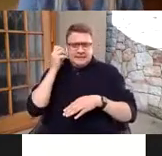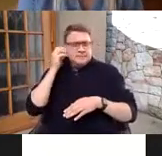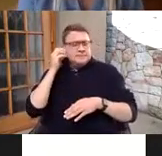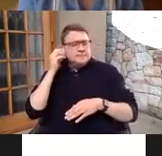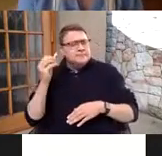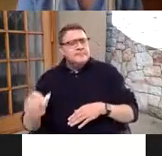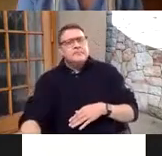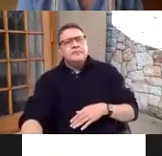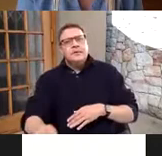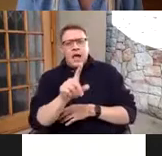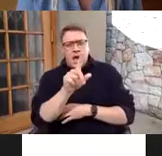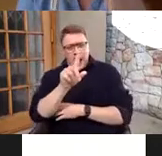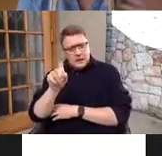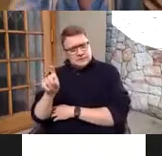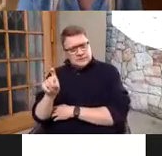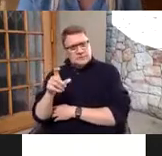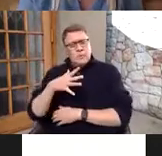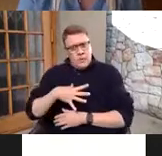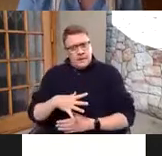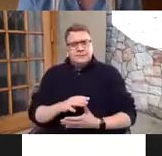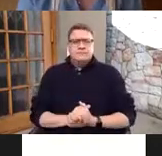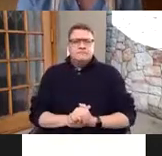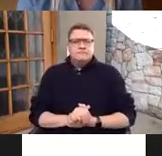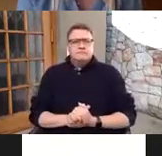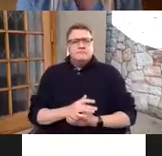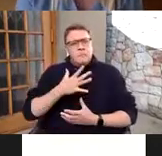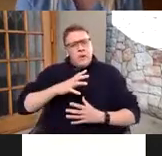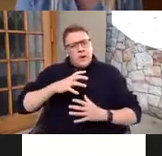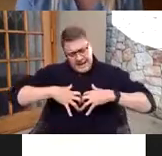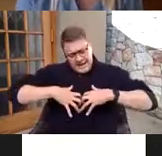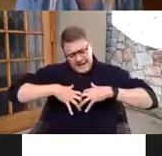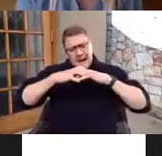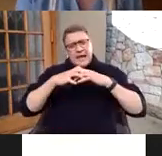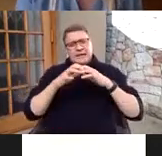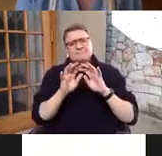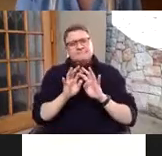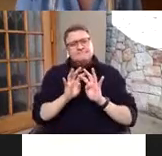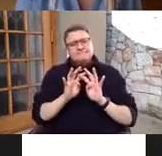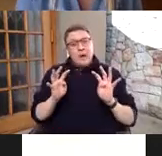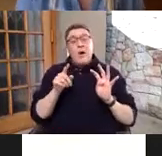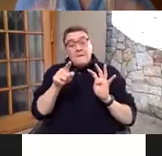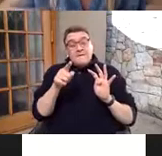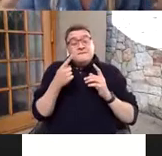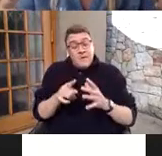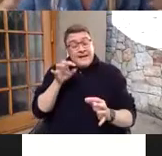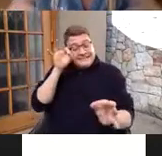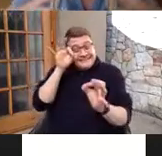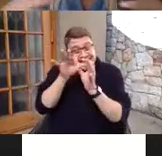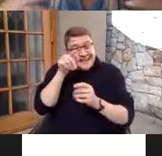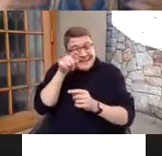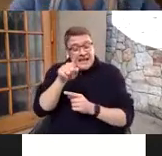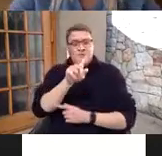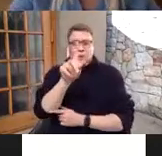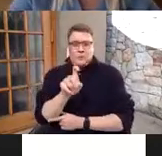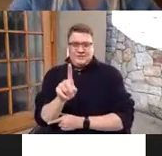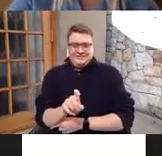ask. And we want to create this platform for exactly that, because this is what